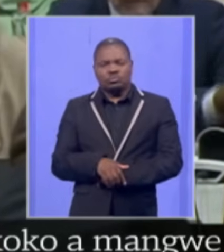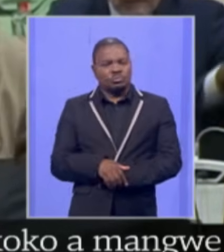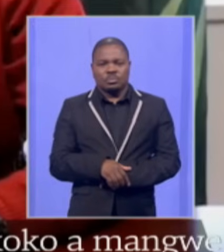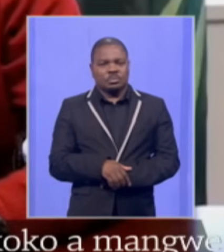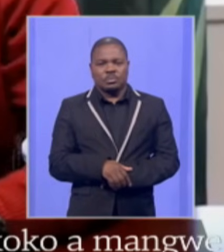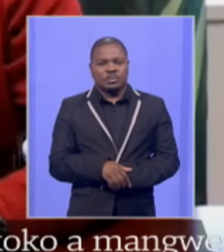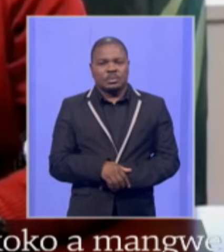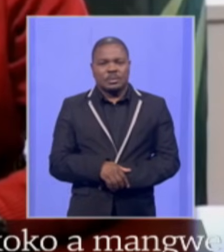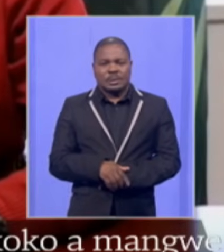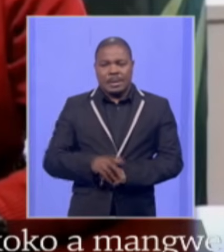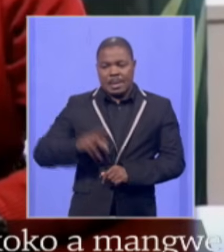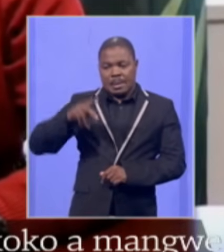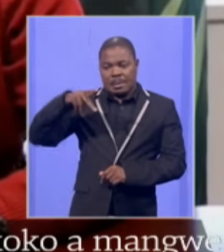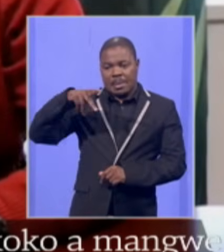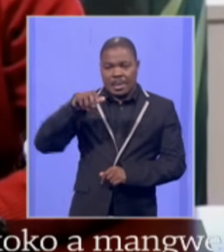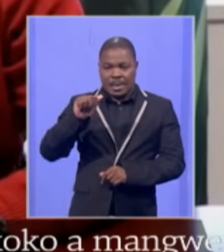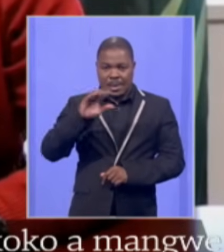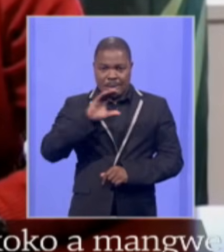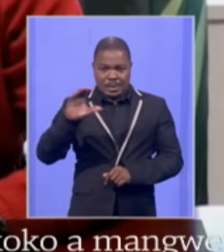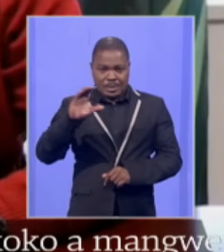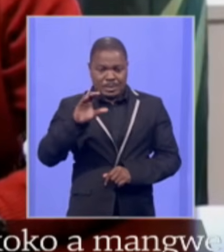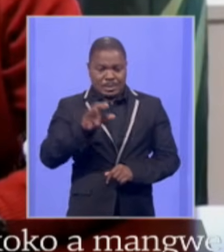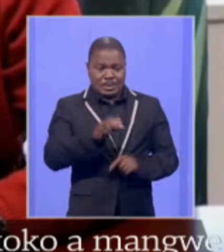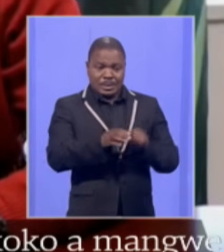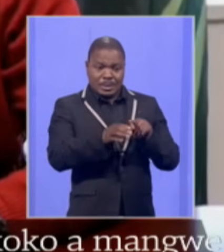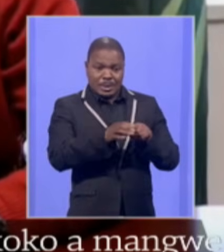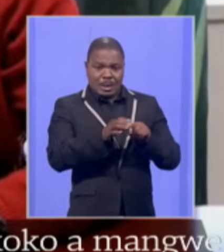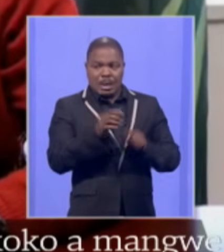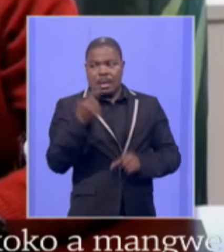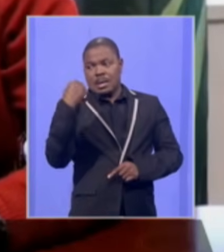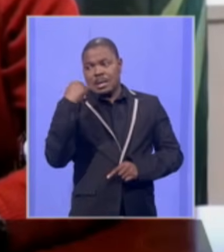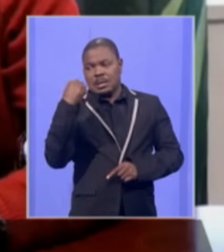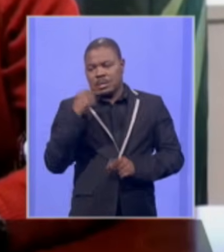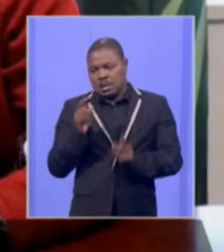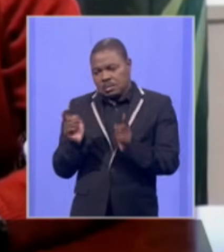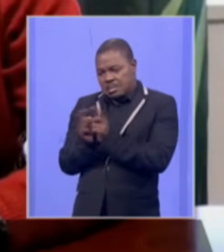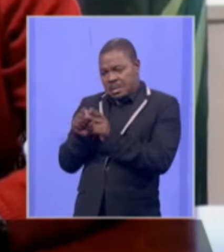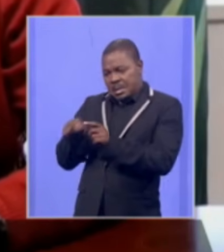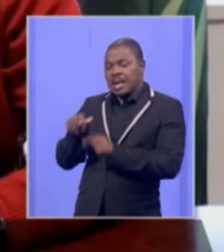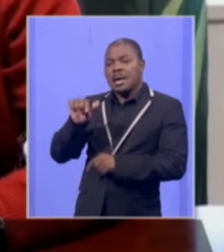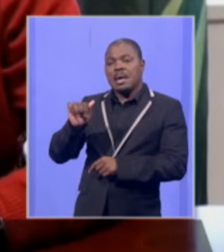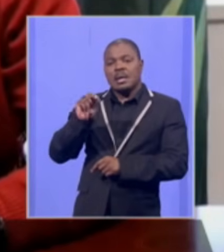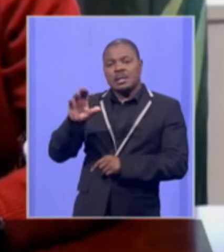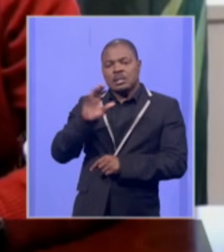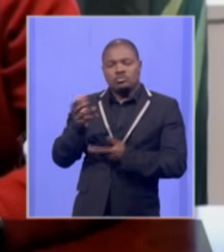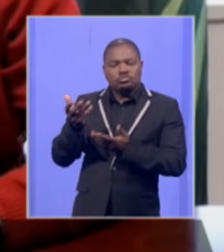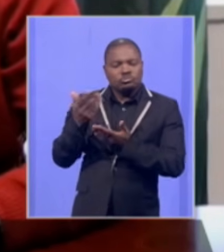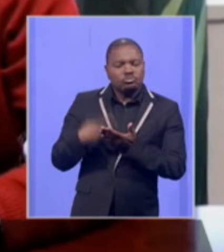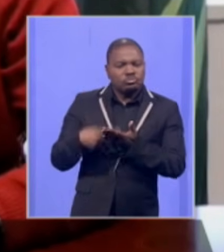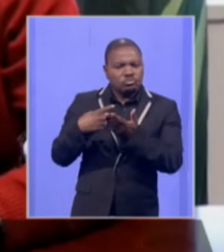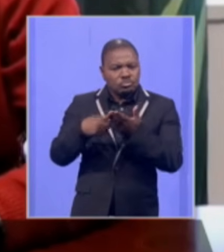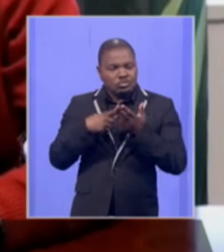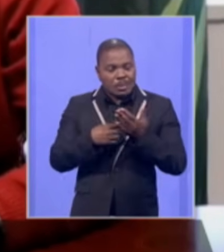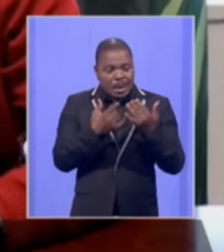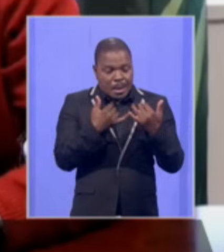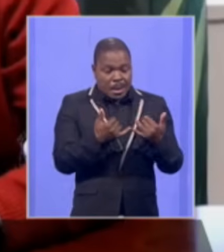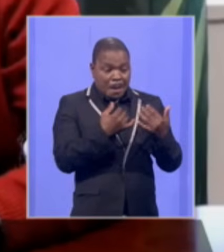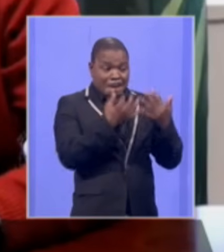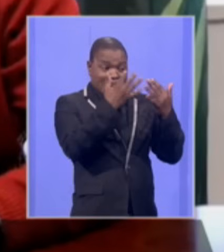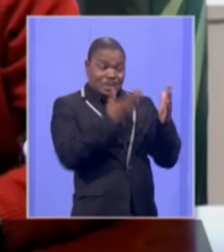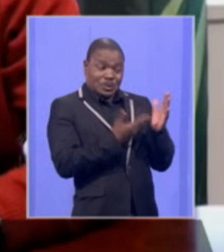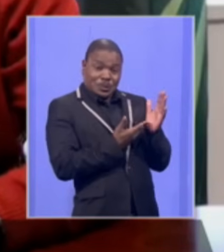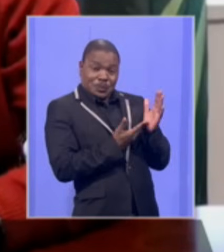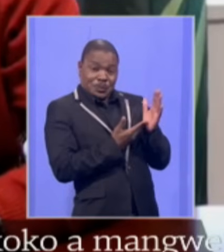The PAC yesterday held a constructive meeting with the ANC to discuss the current budget framework, with